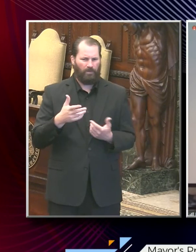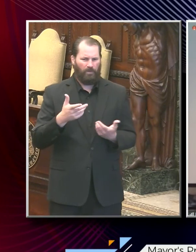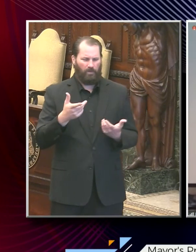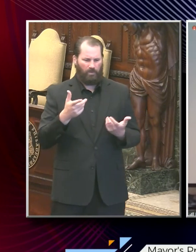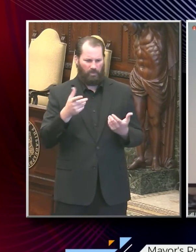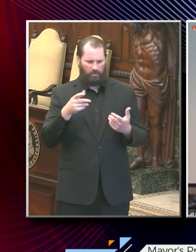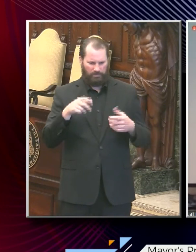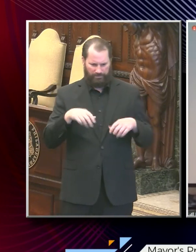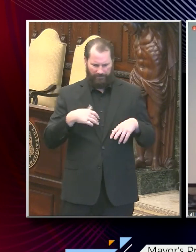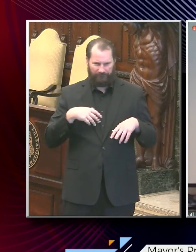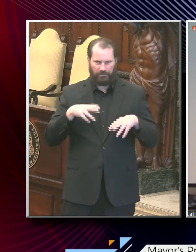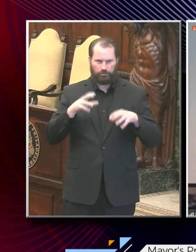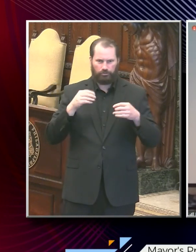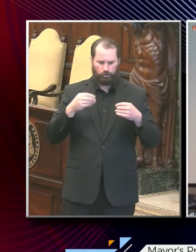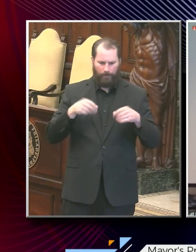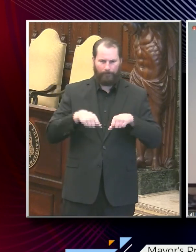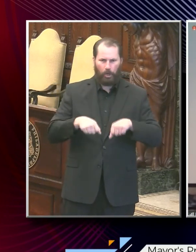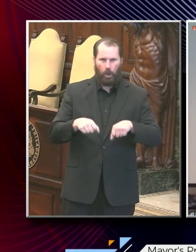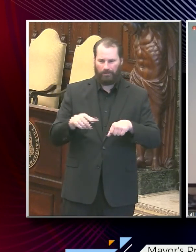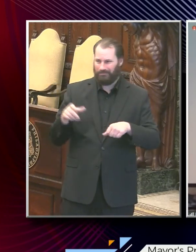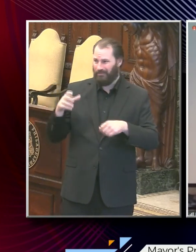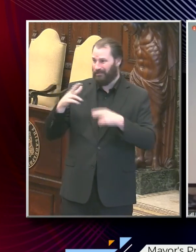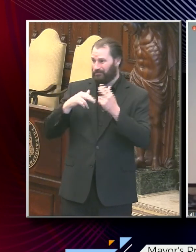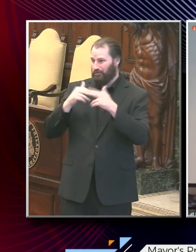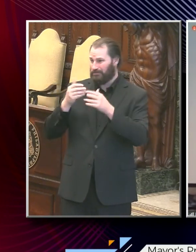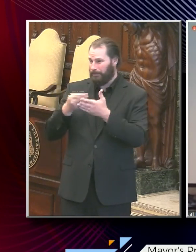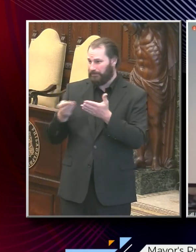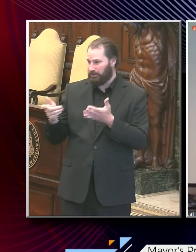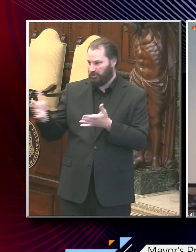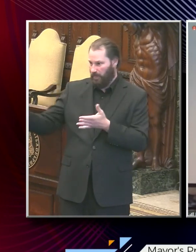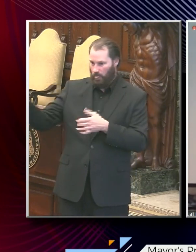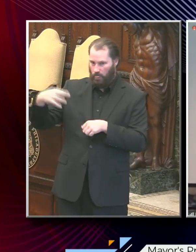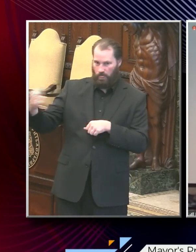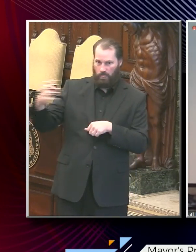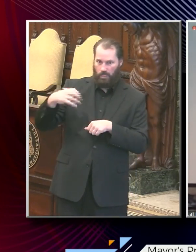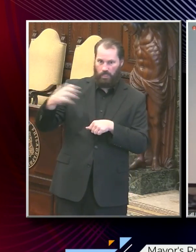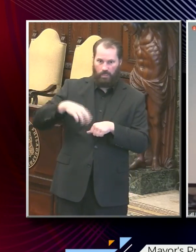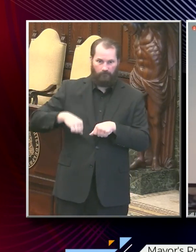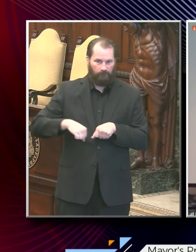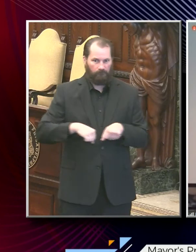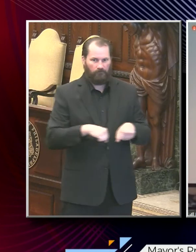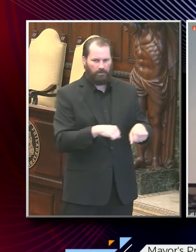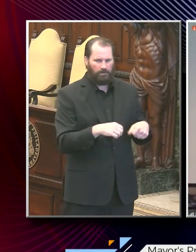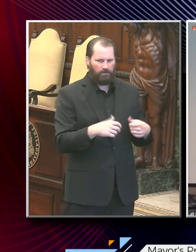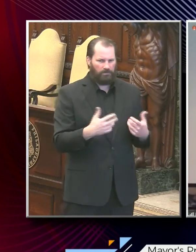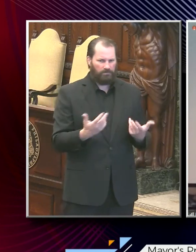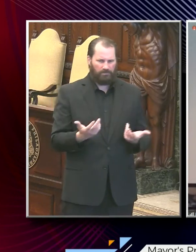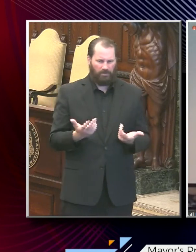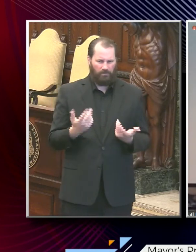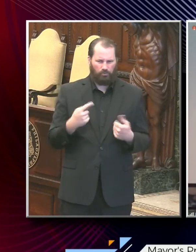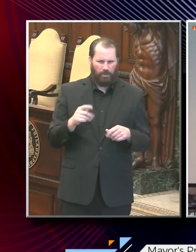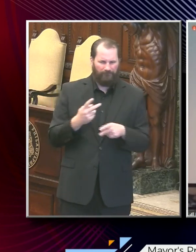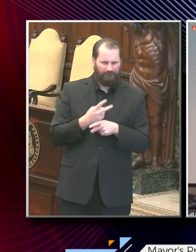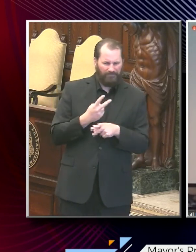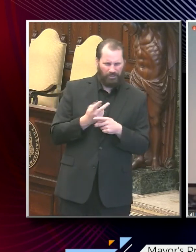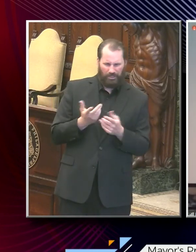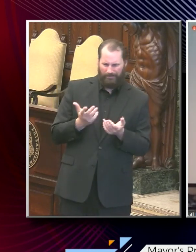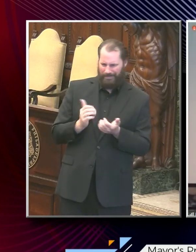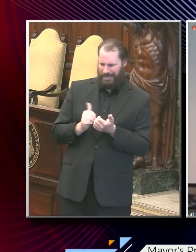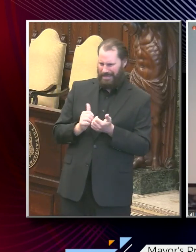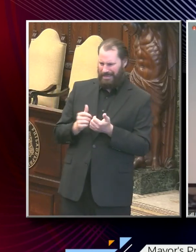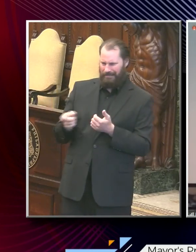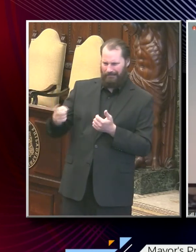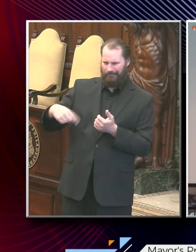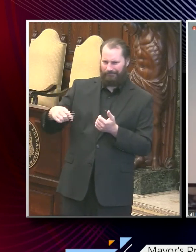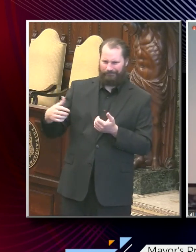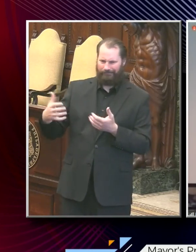any nefarious purpose. So we're still trying to review that and understand exactly how that derived. I will say